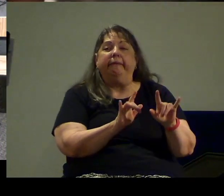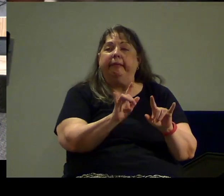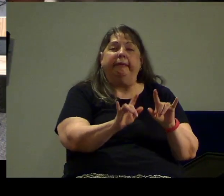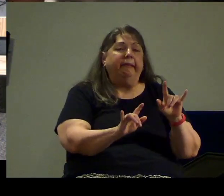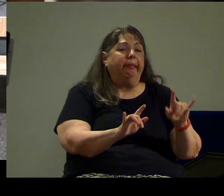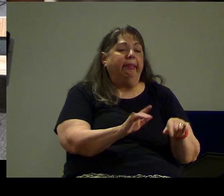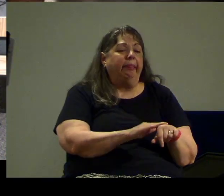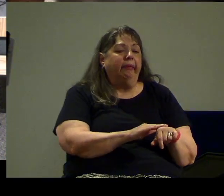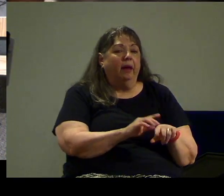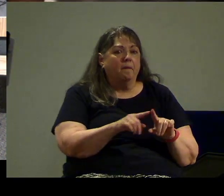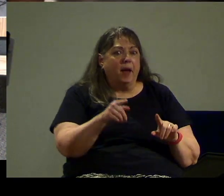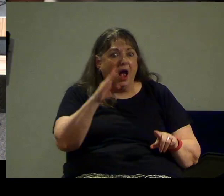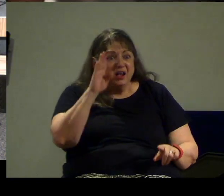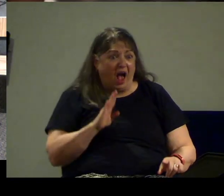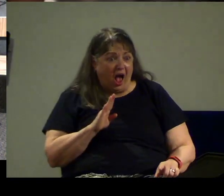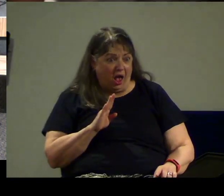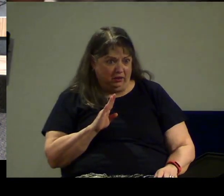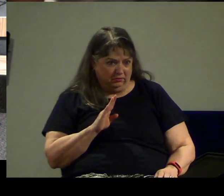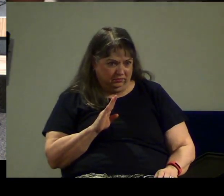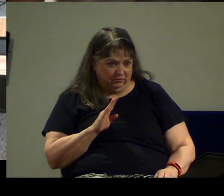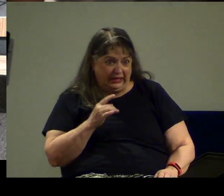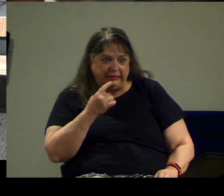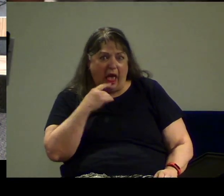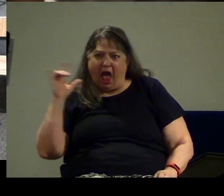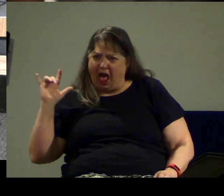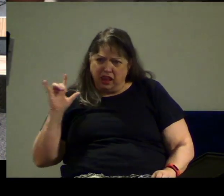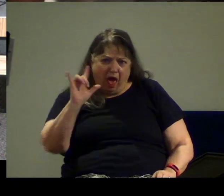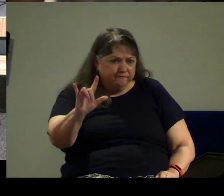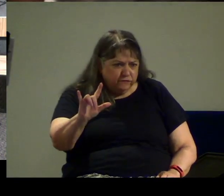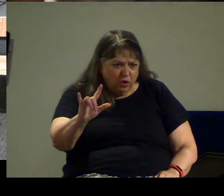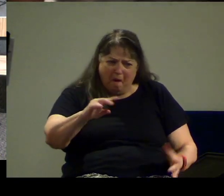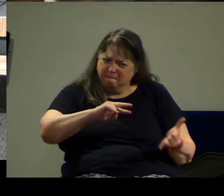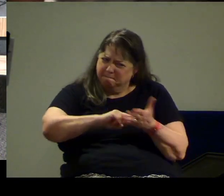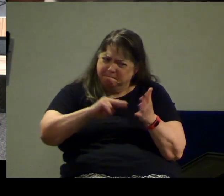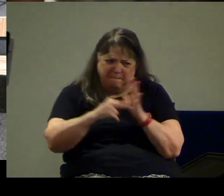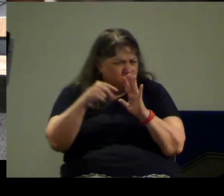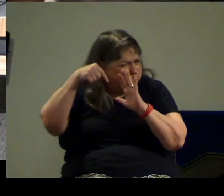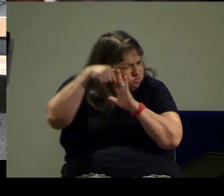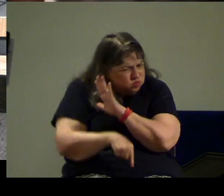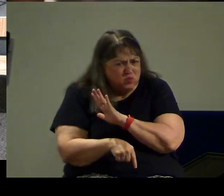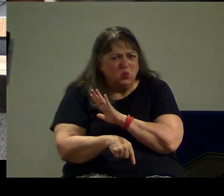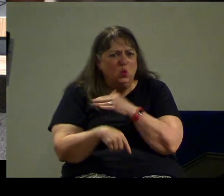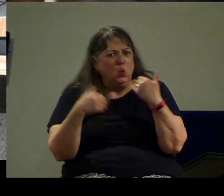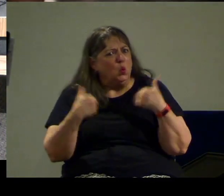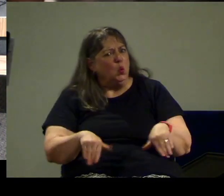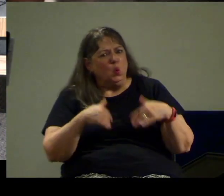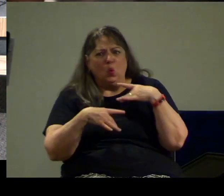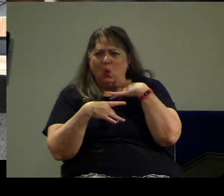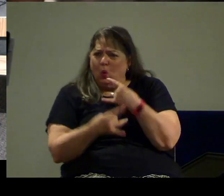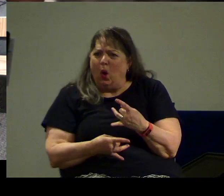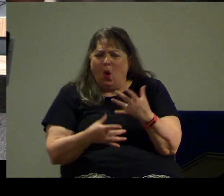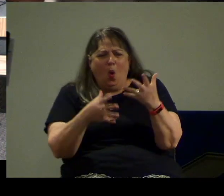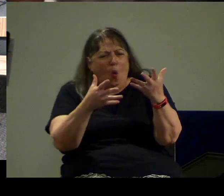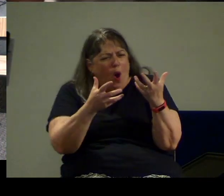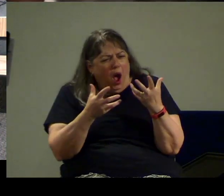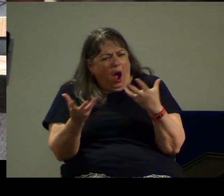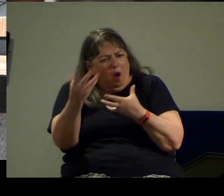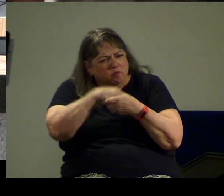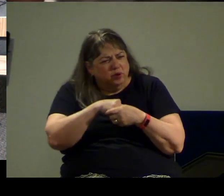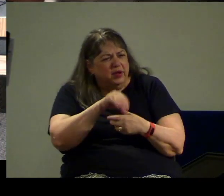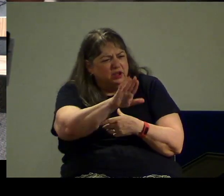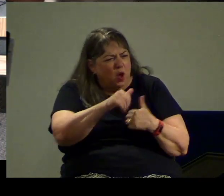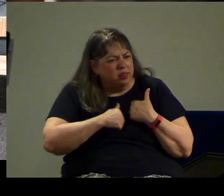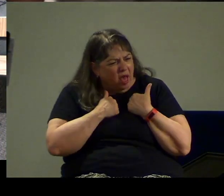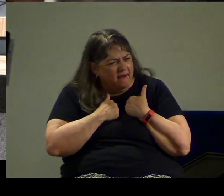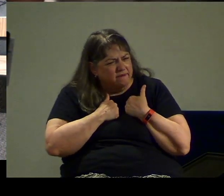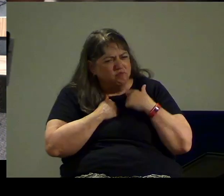love you. But when God says I love you, he means he's interested and he wants to be part of your